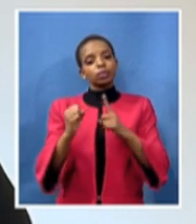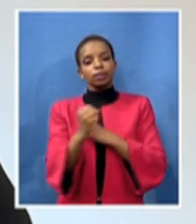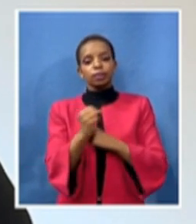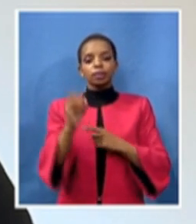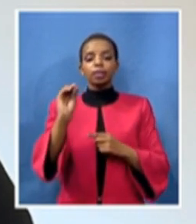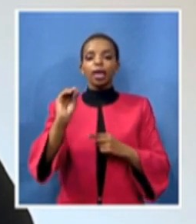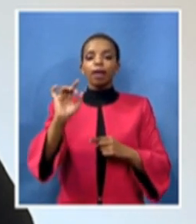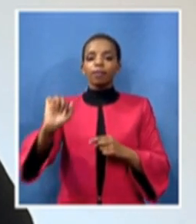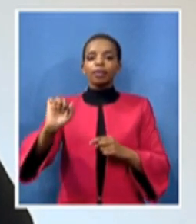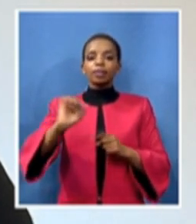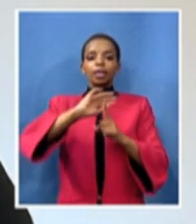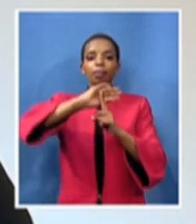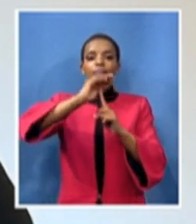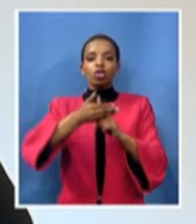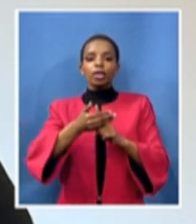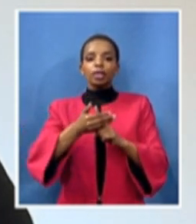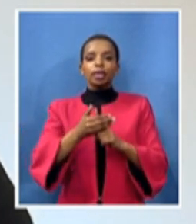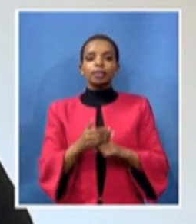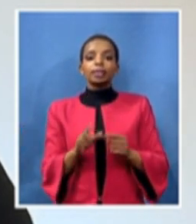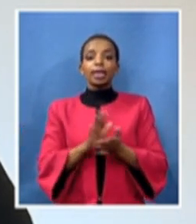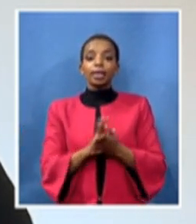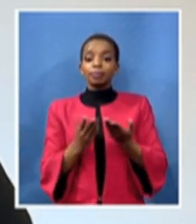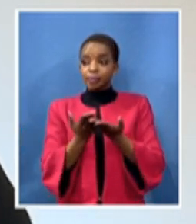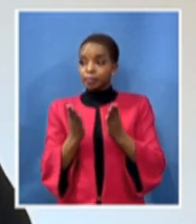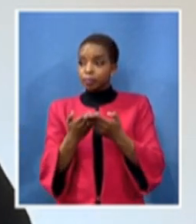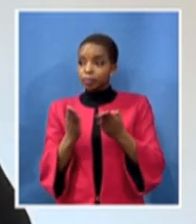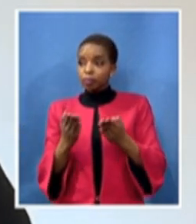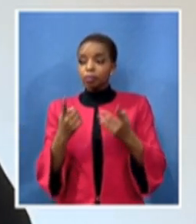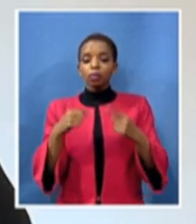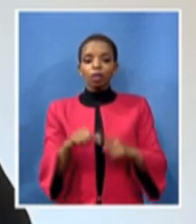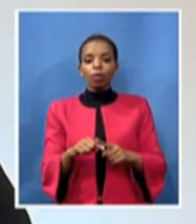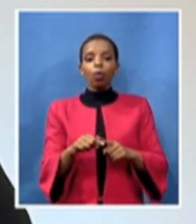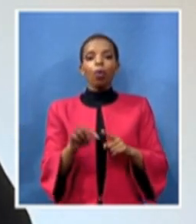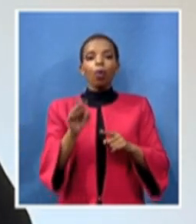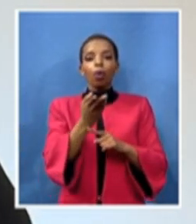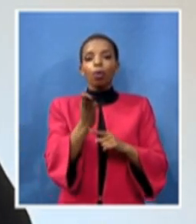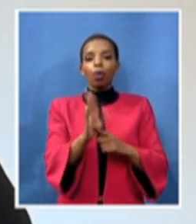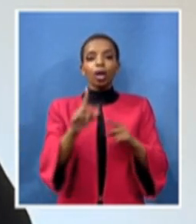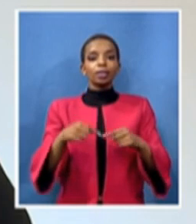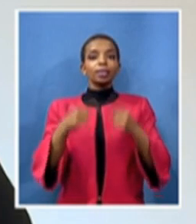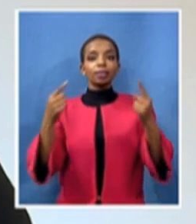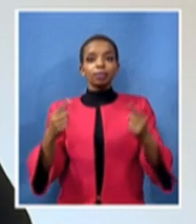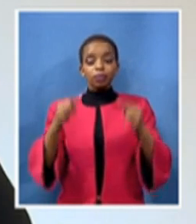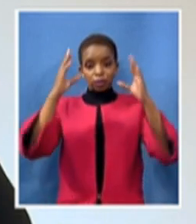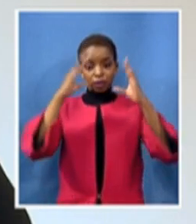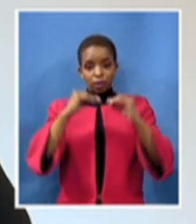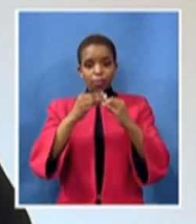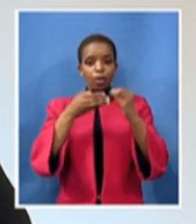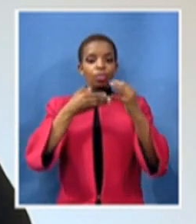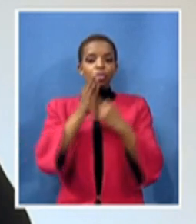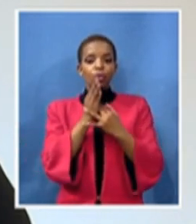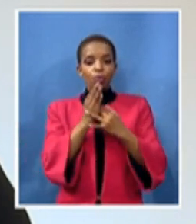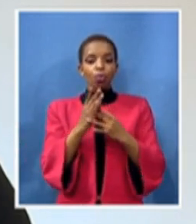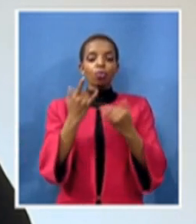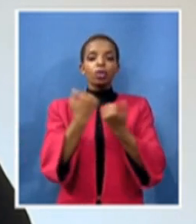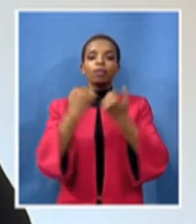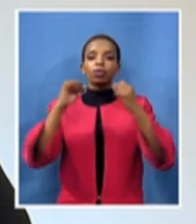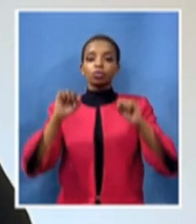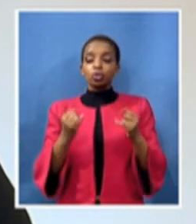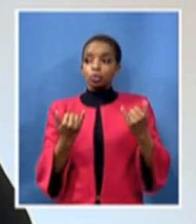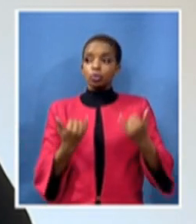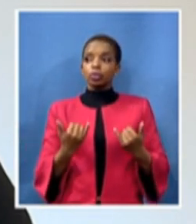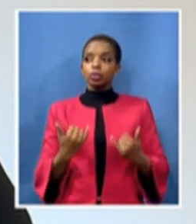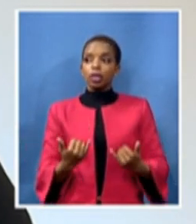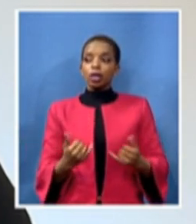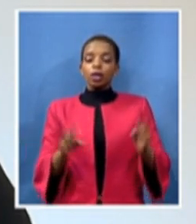the indifferent who are notorious for sleeping through revolutions. Today, our very survival depends on our ability to stay